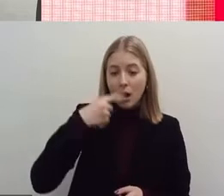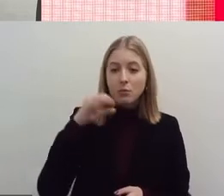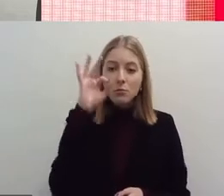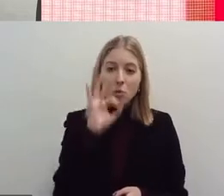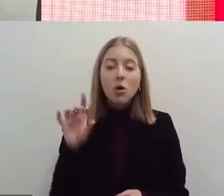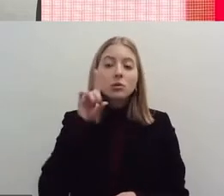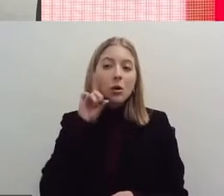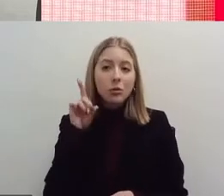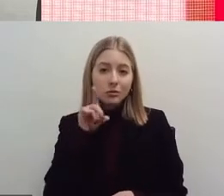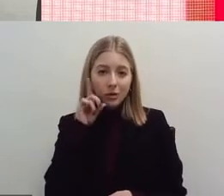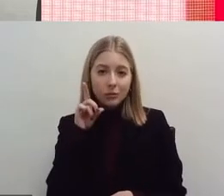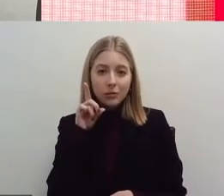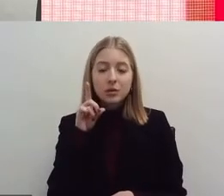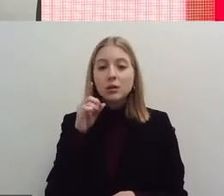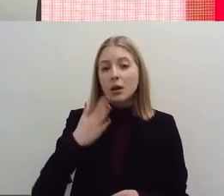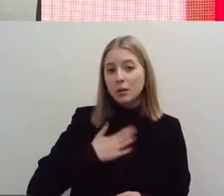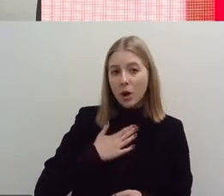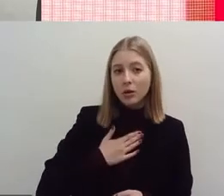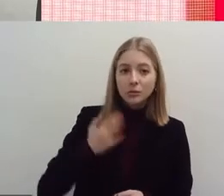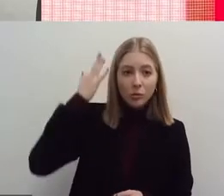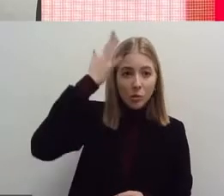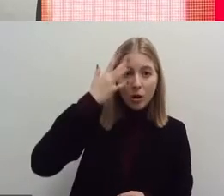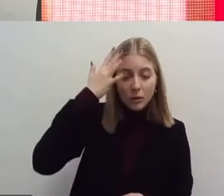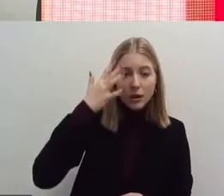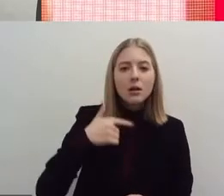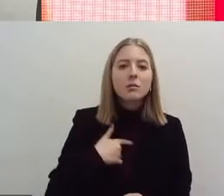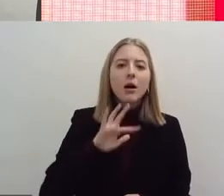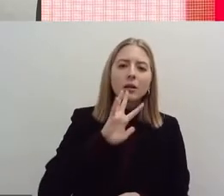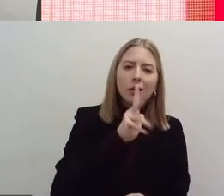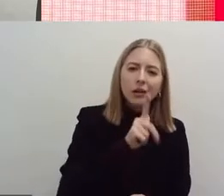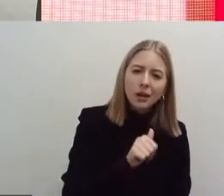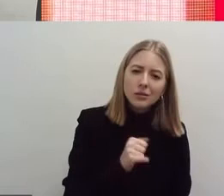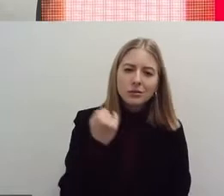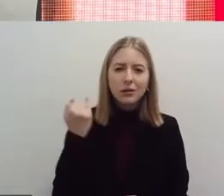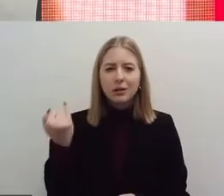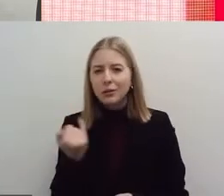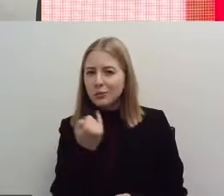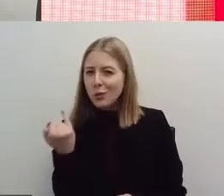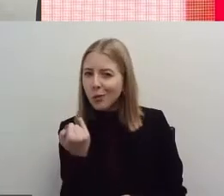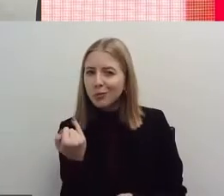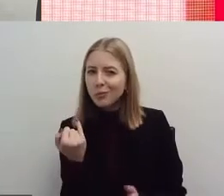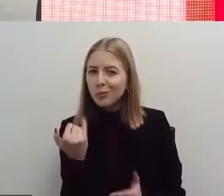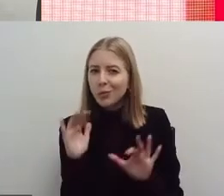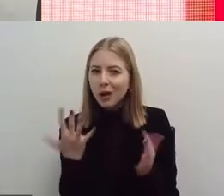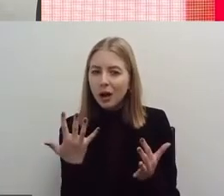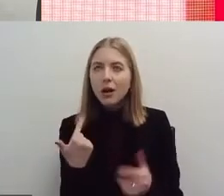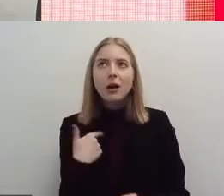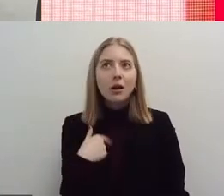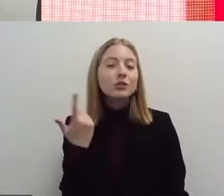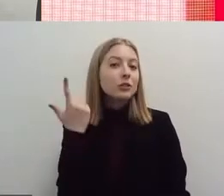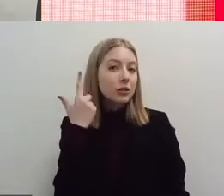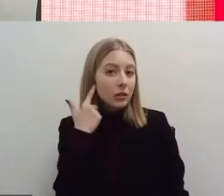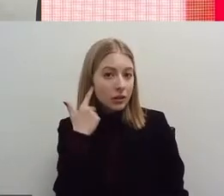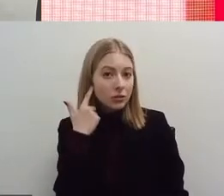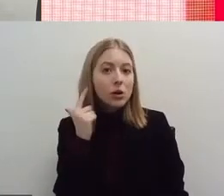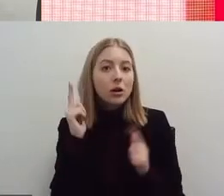very strange and very interesting how on social media there is so much hate, so much vitriol against each